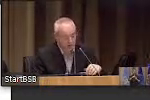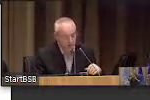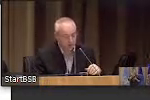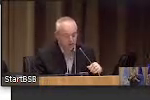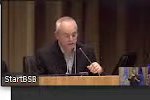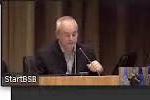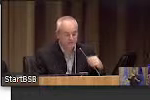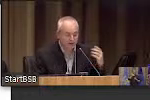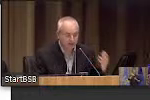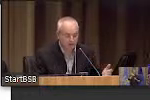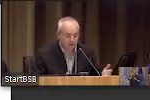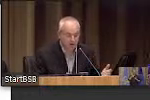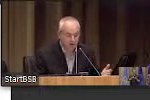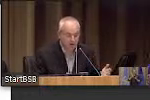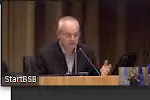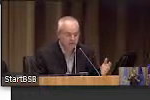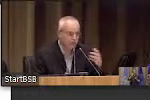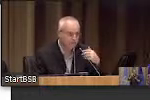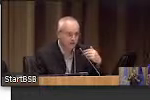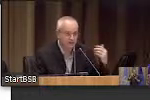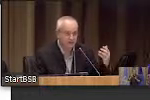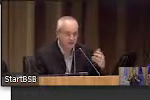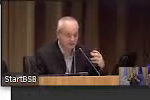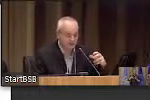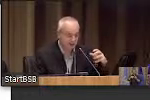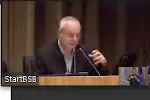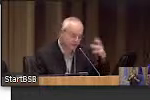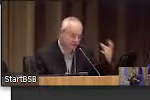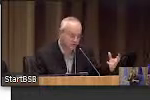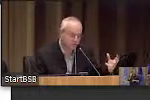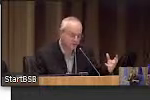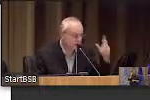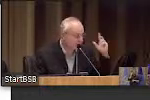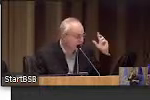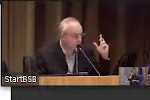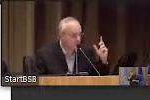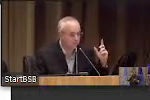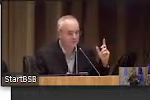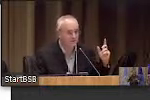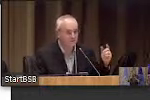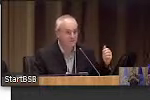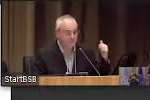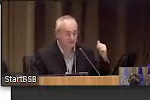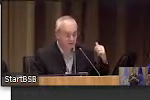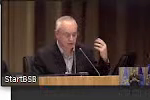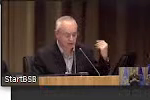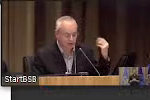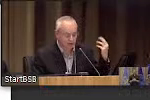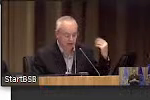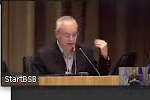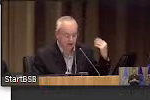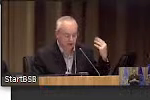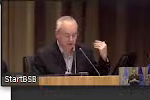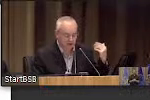GHC, Hospital Conceição, EBSER, 5 hospital that